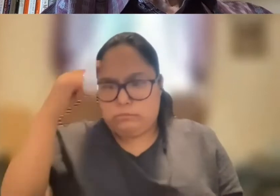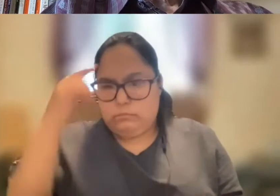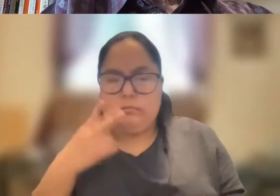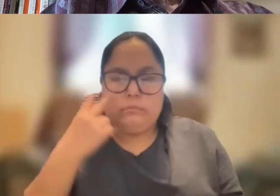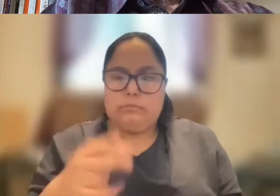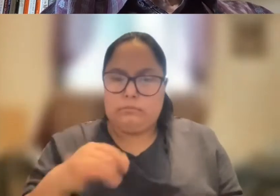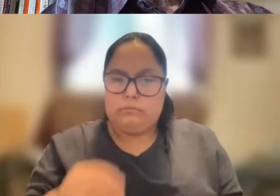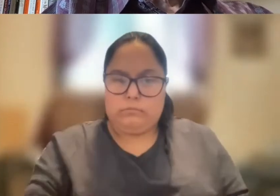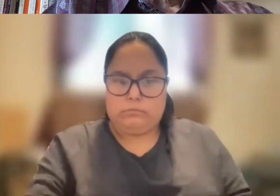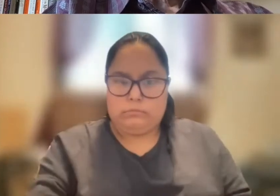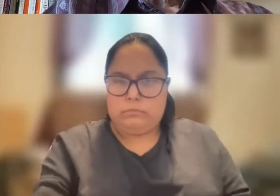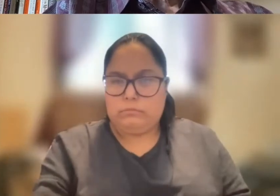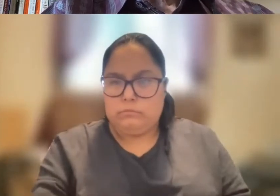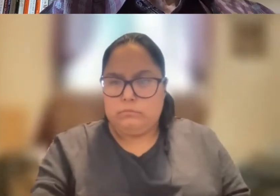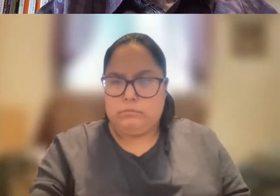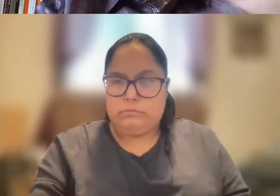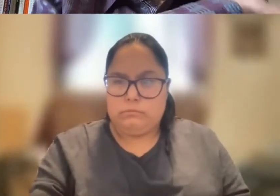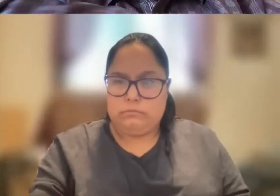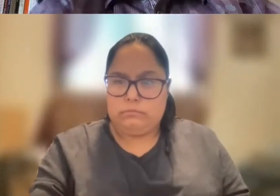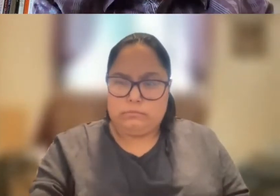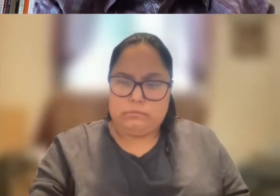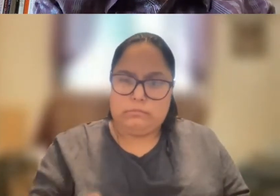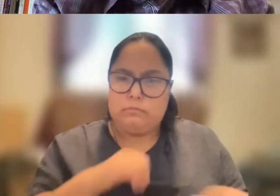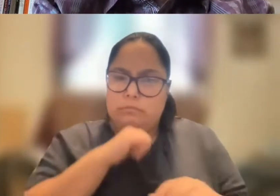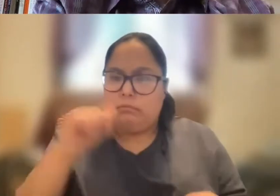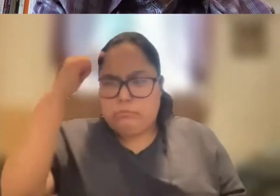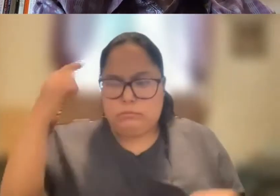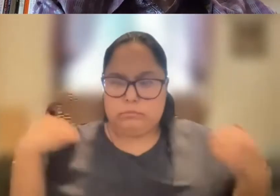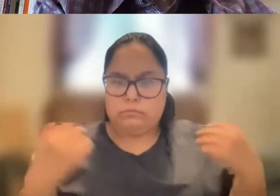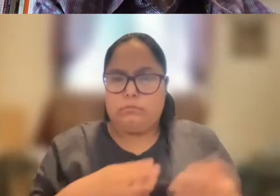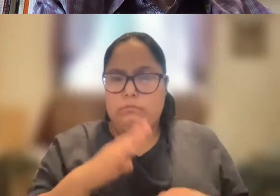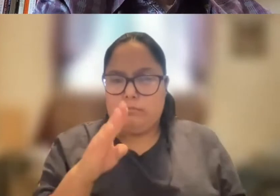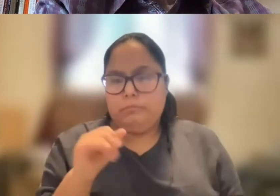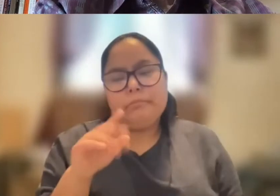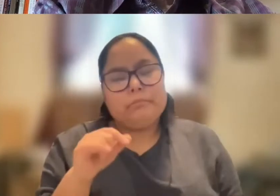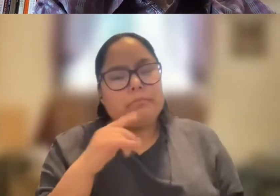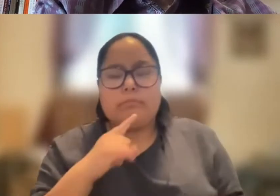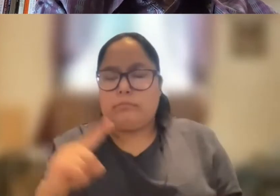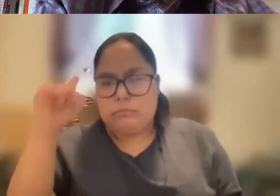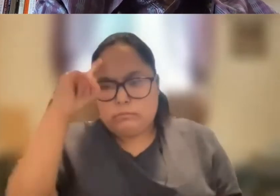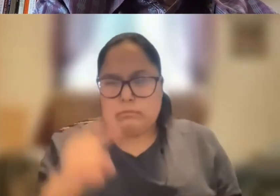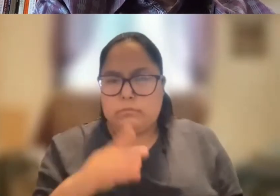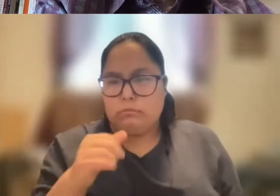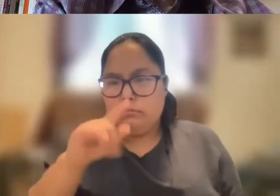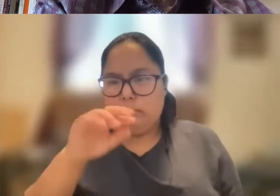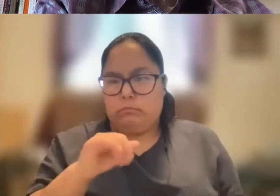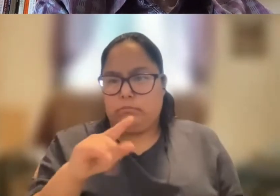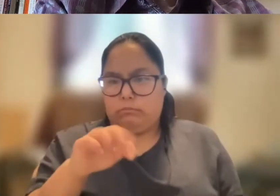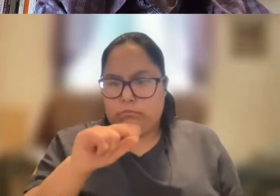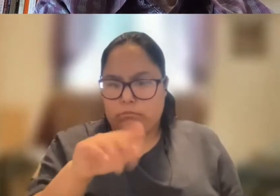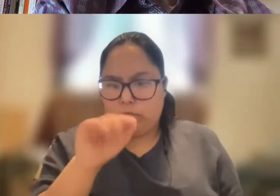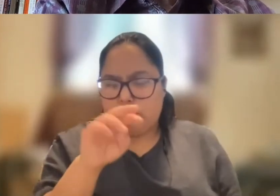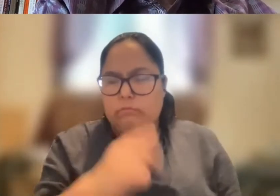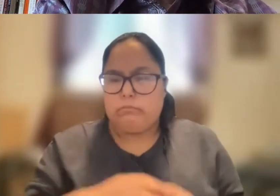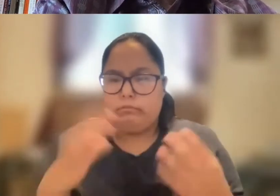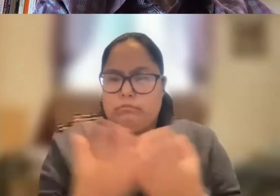you again. For those of you who don't know me, there's a lot of familiar faces on this grid today. I'm the president of the Primetimers